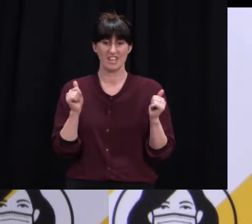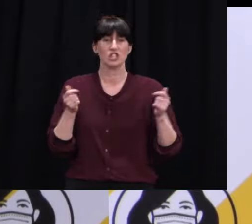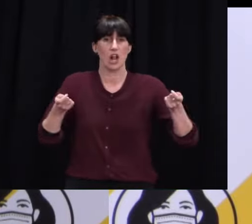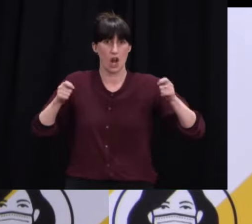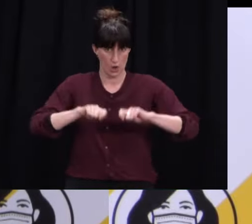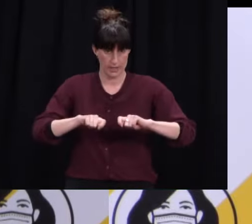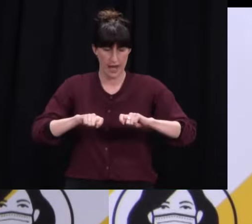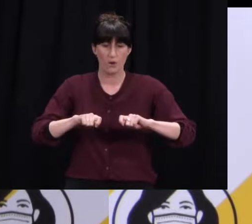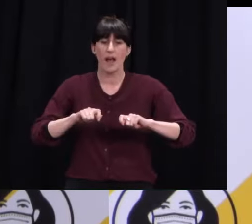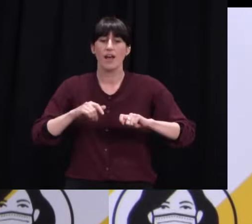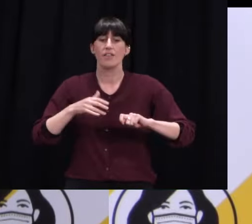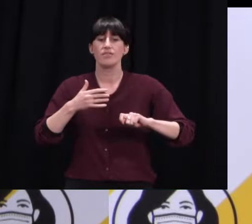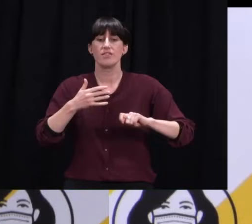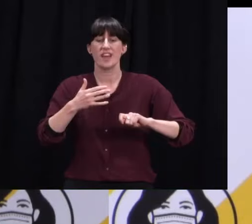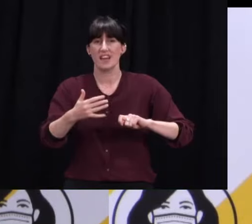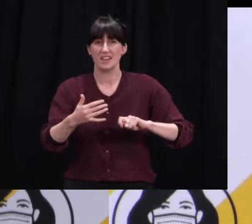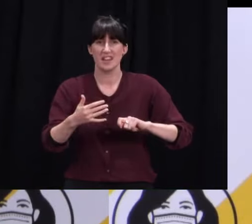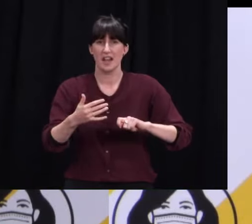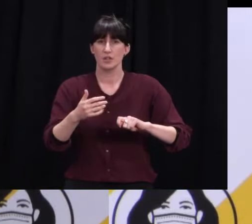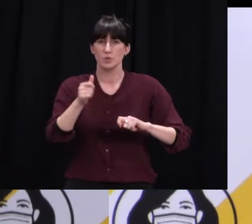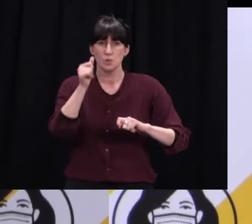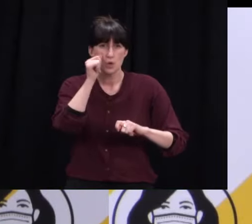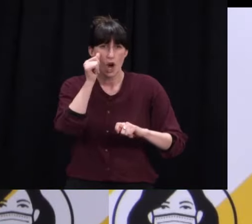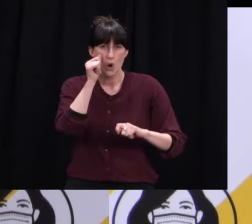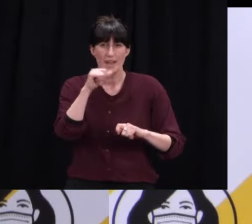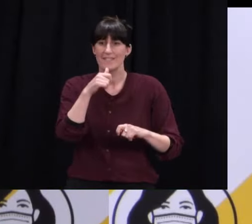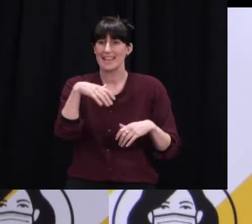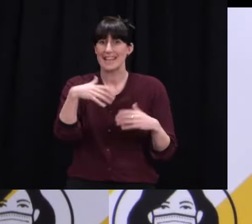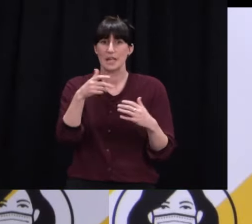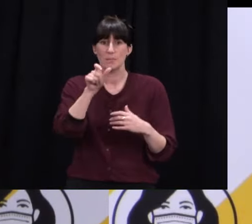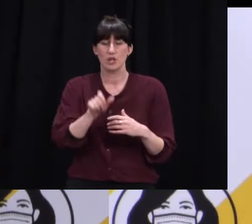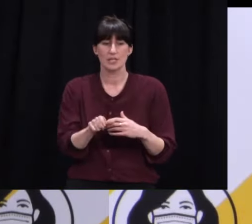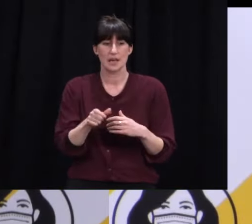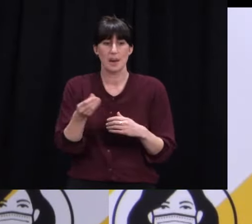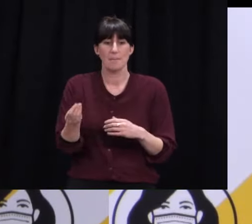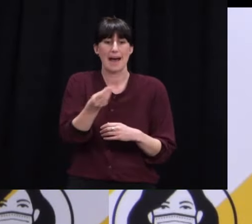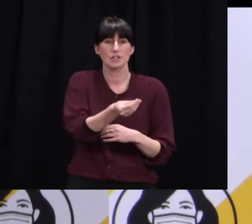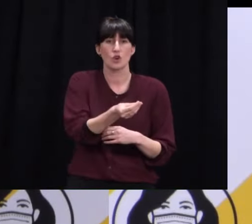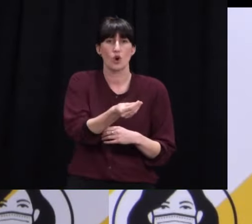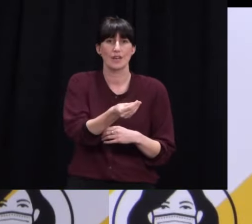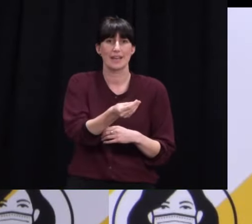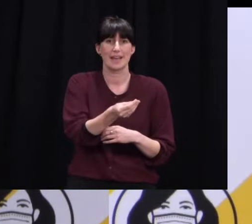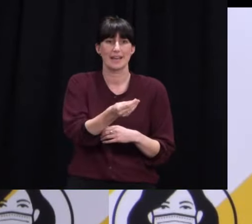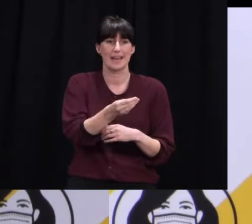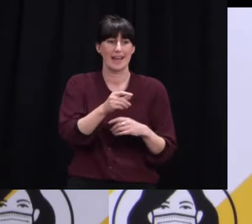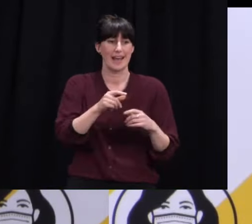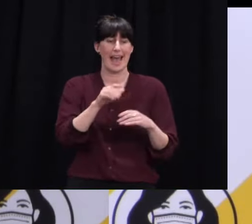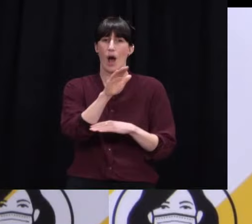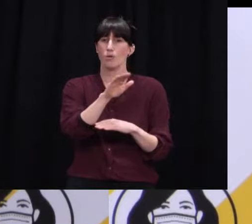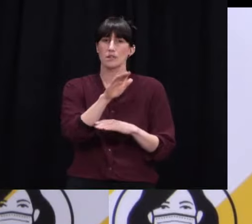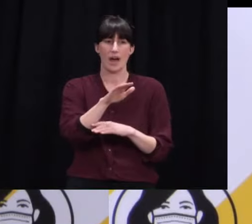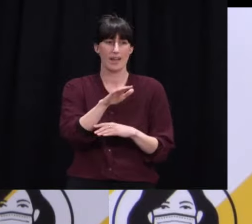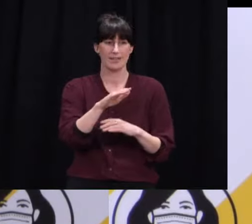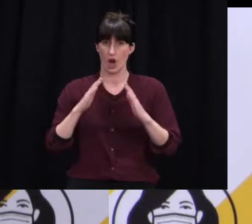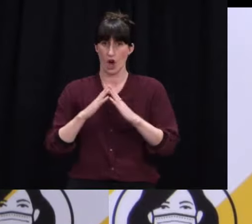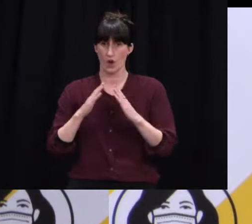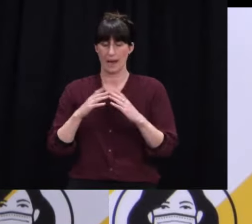happens, but in another setting, say a supermarket or pharmacies like that. I might ask the Director General, we